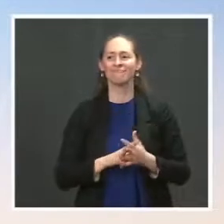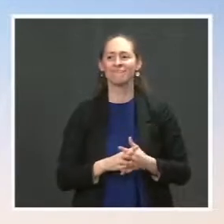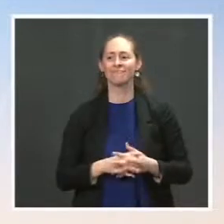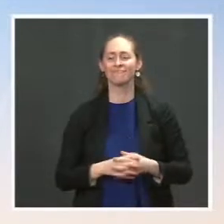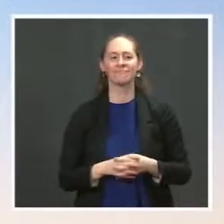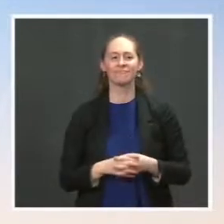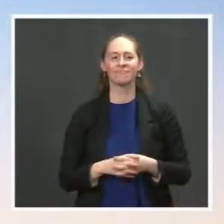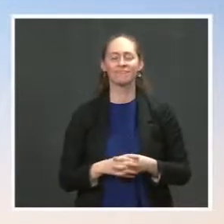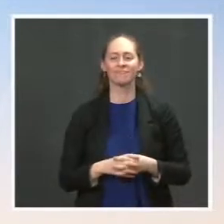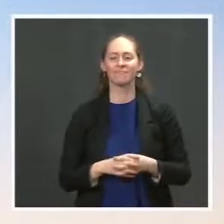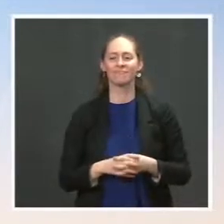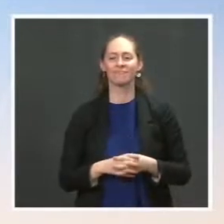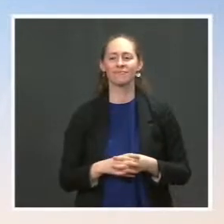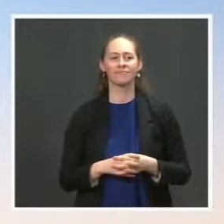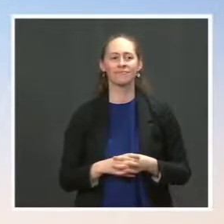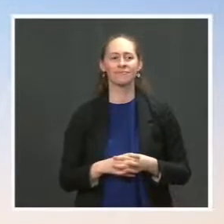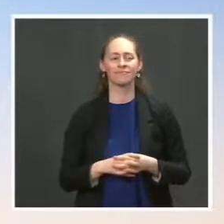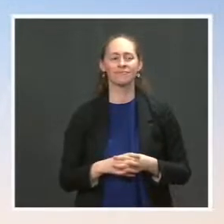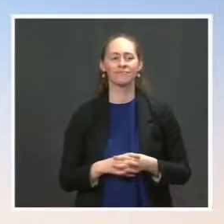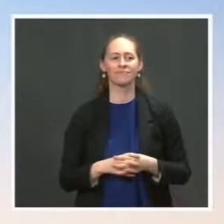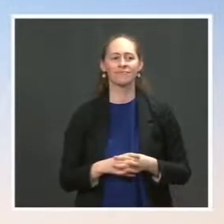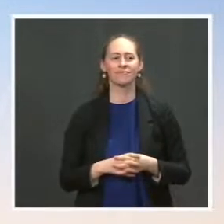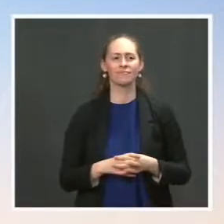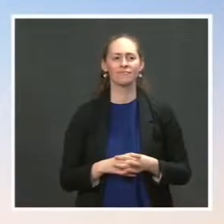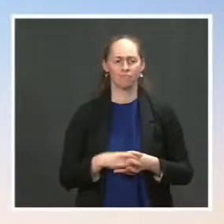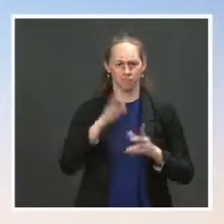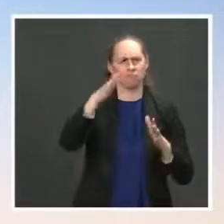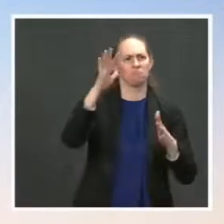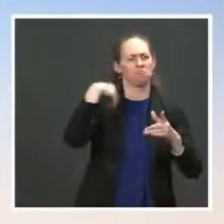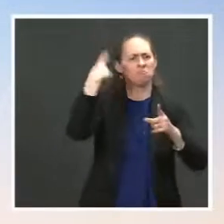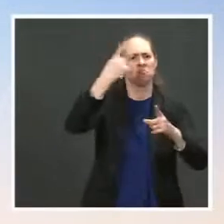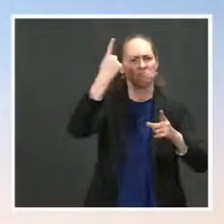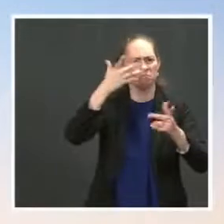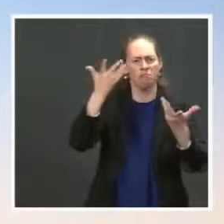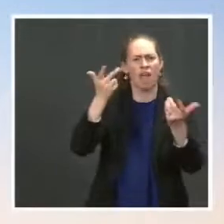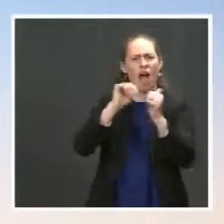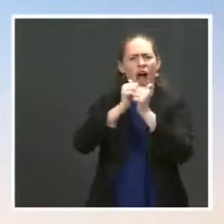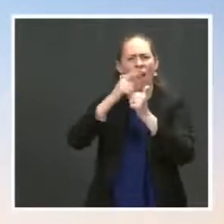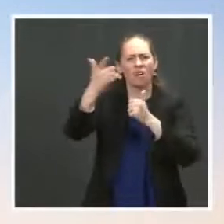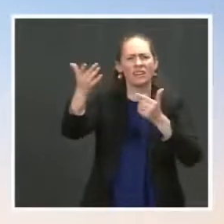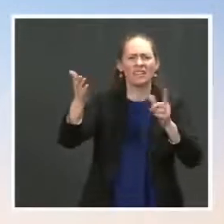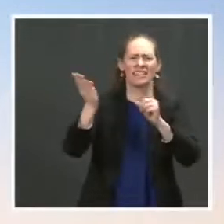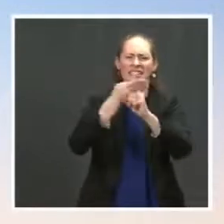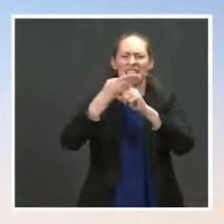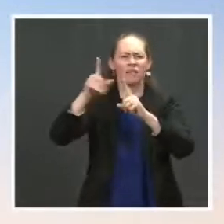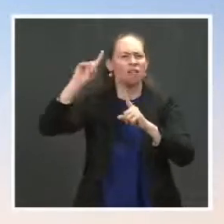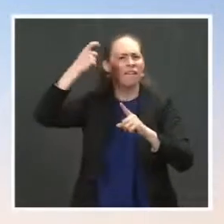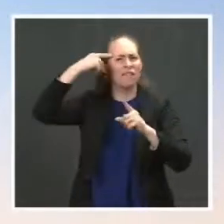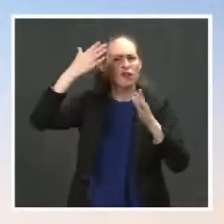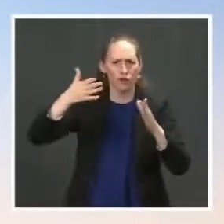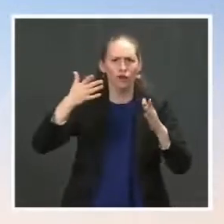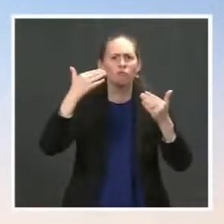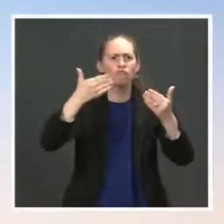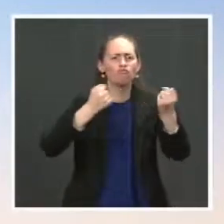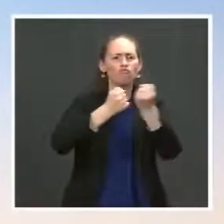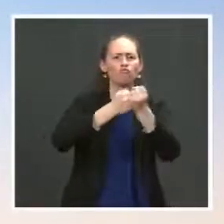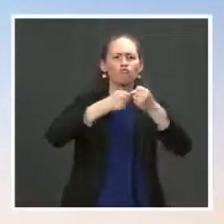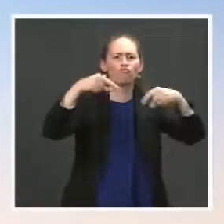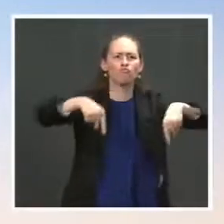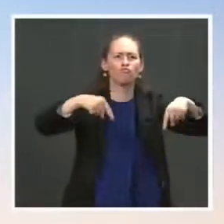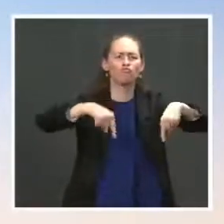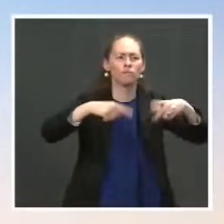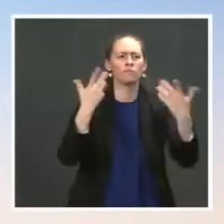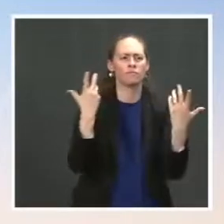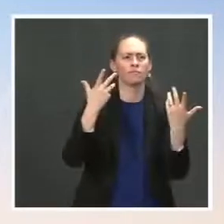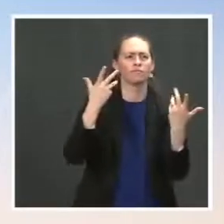to support this? You've been saying consistently that it doesn't, in a way, it doesn't matter what they do on the Hill because the